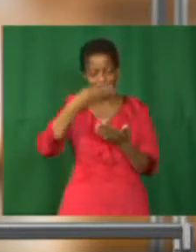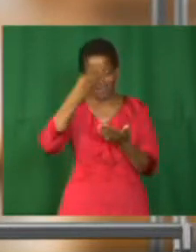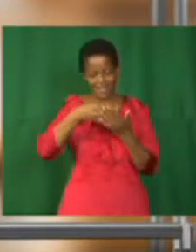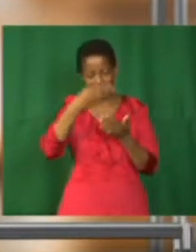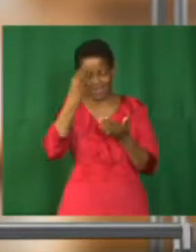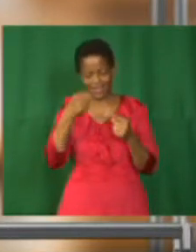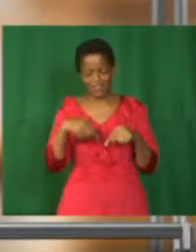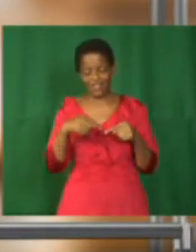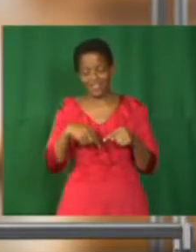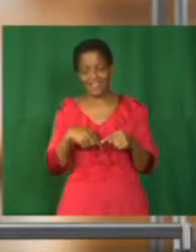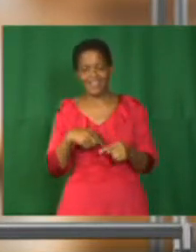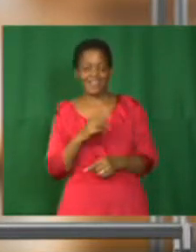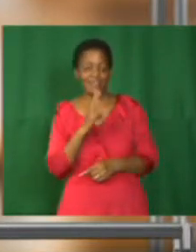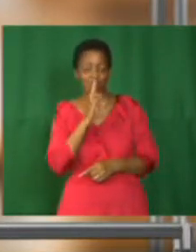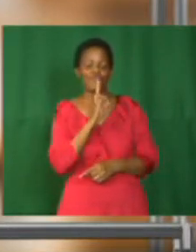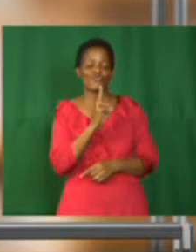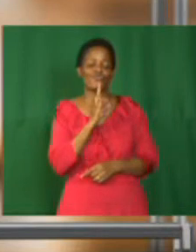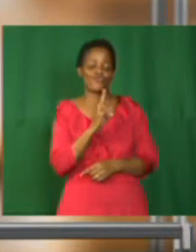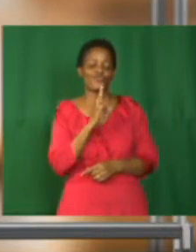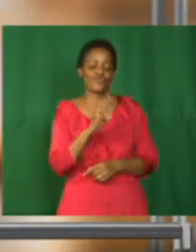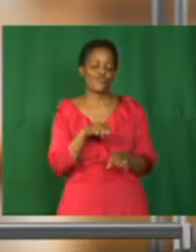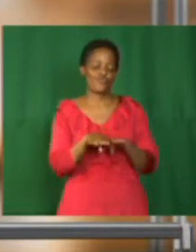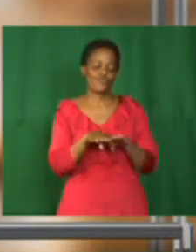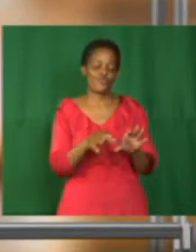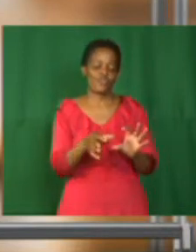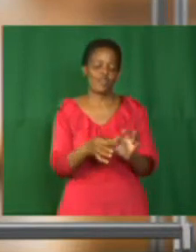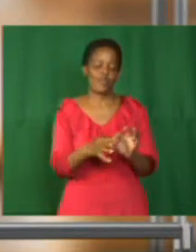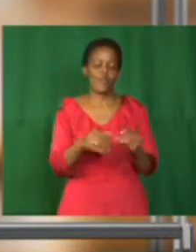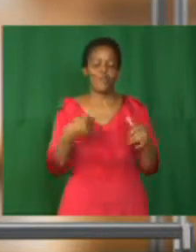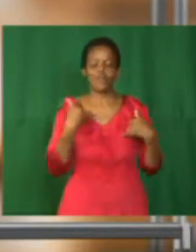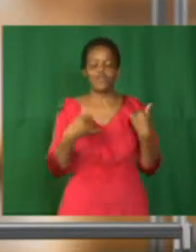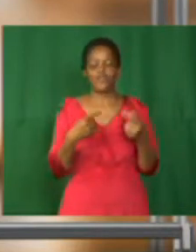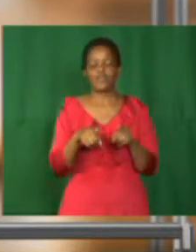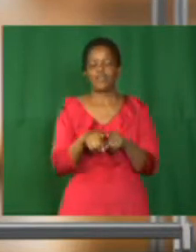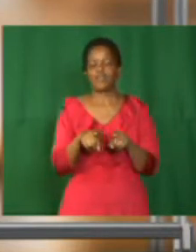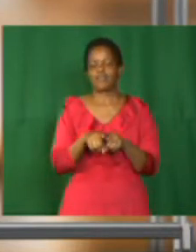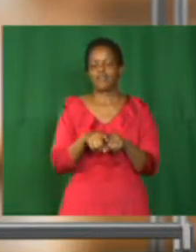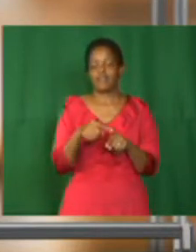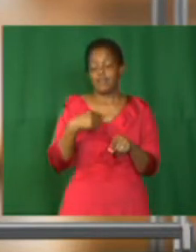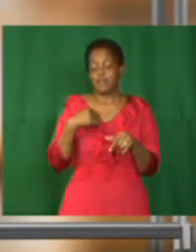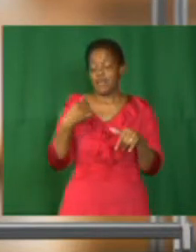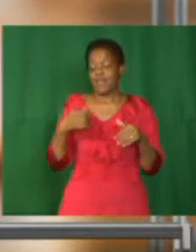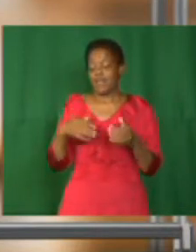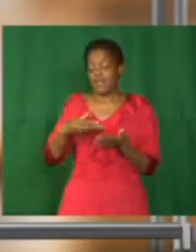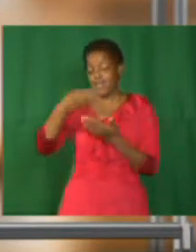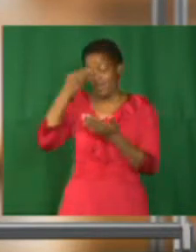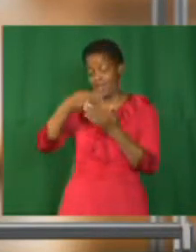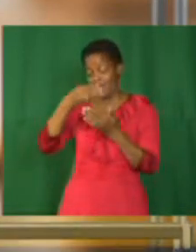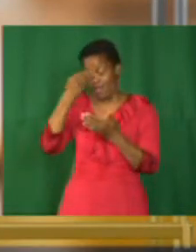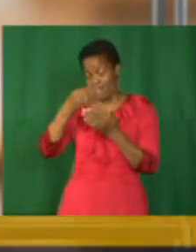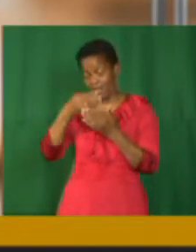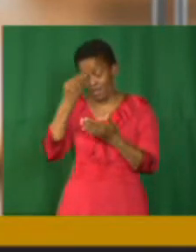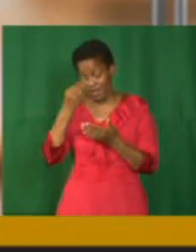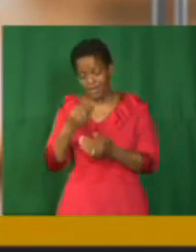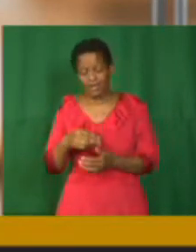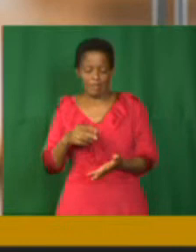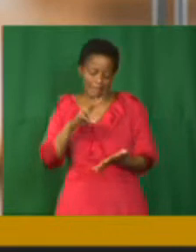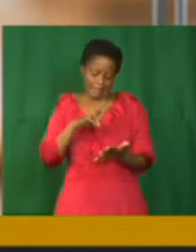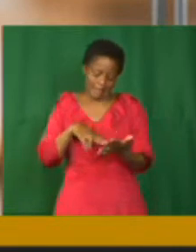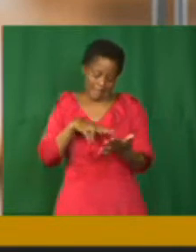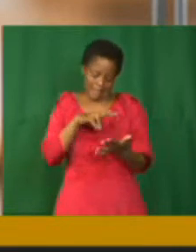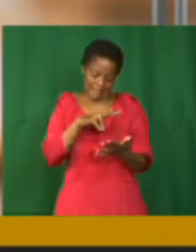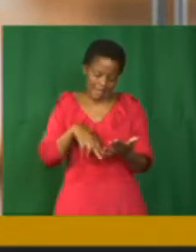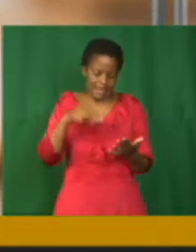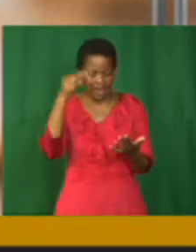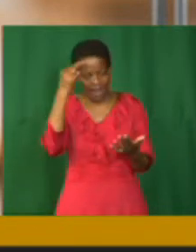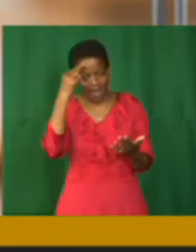at home also enjoyed the lesson. And what I learned from today is that I have to read, understand,